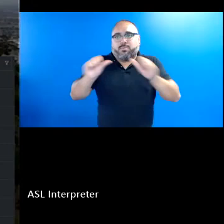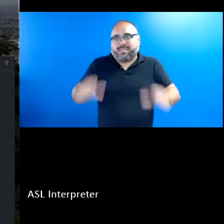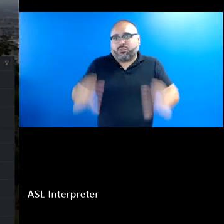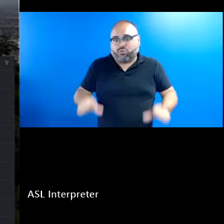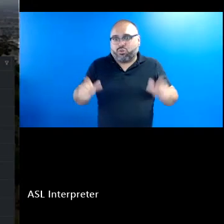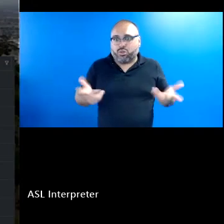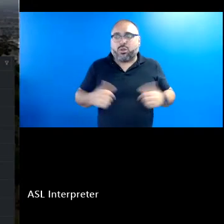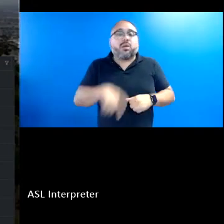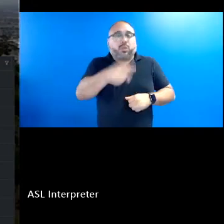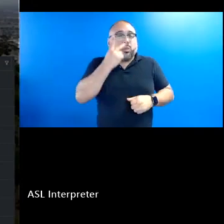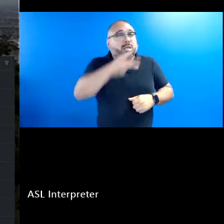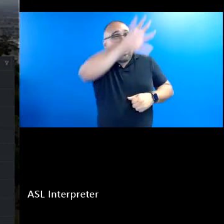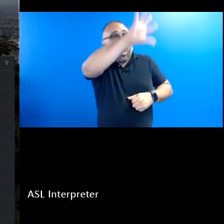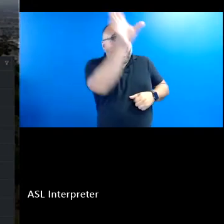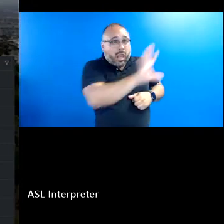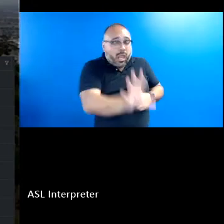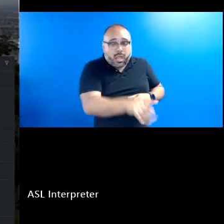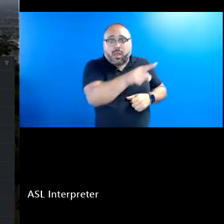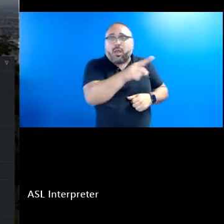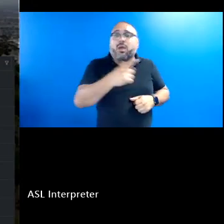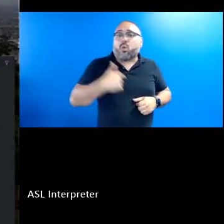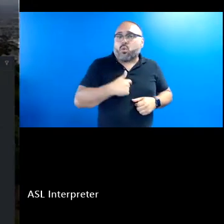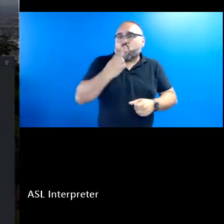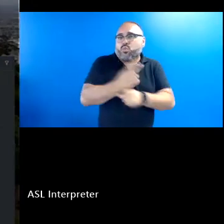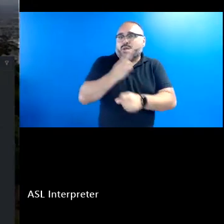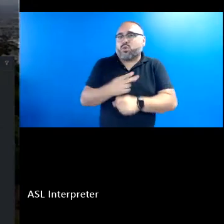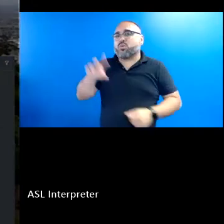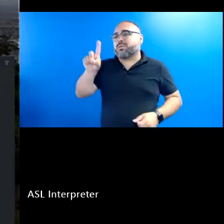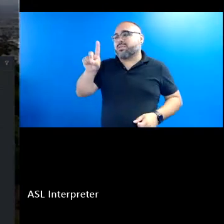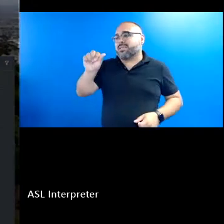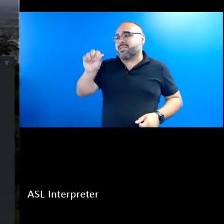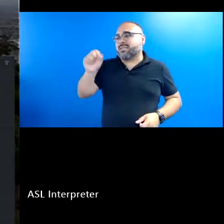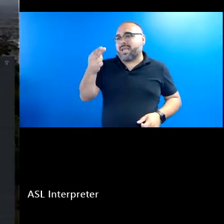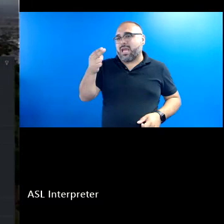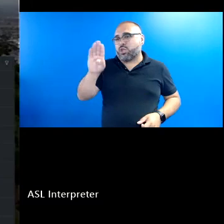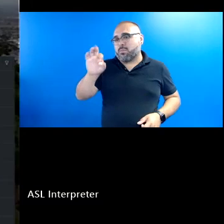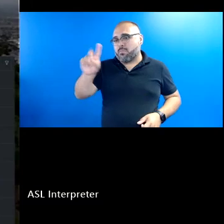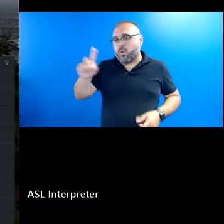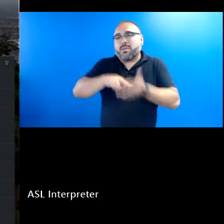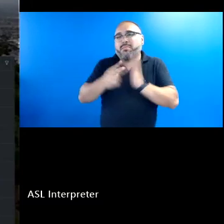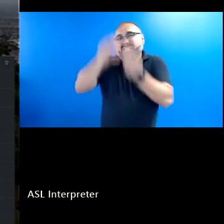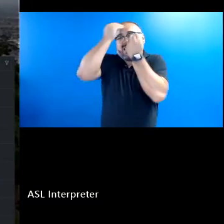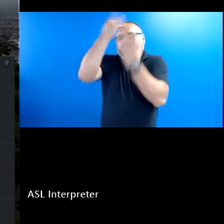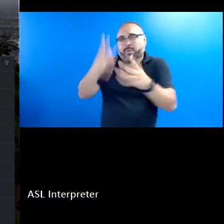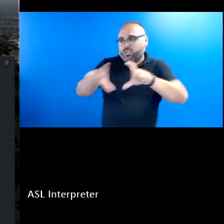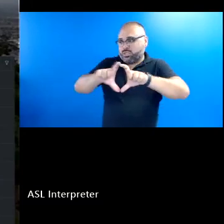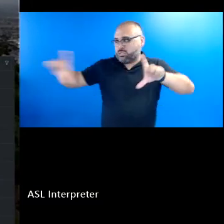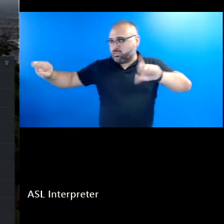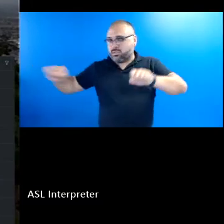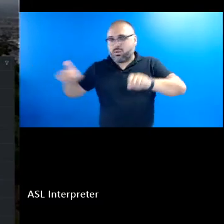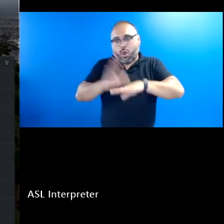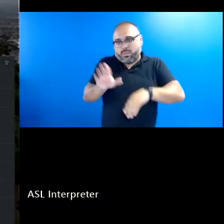territory. And we use a dashboard, which you'll see on the right, bottom right, that helps us monitor all the